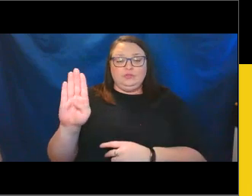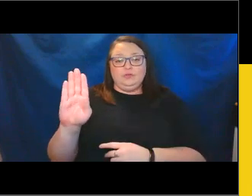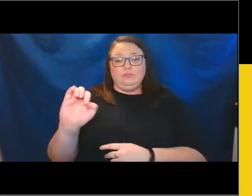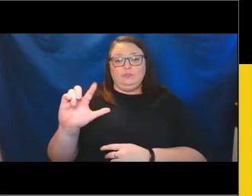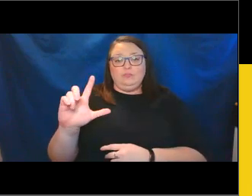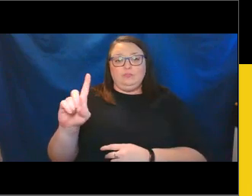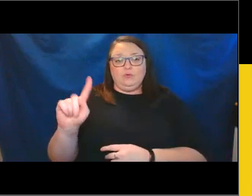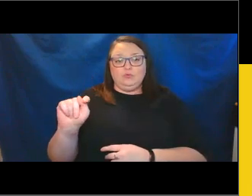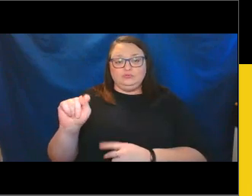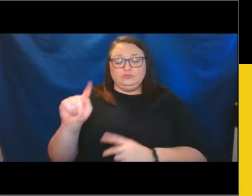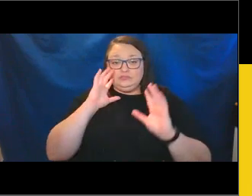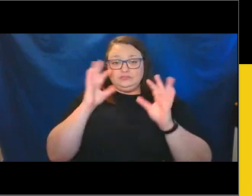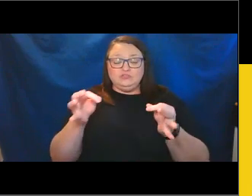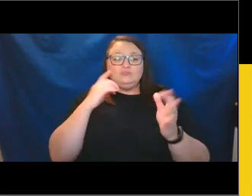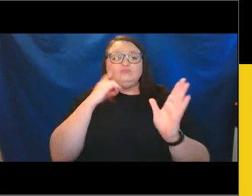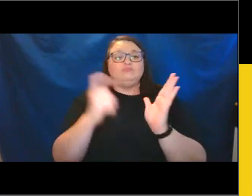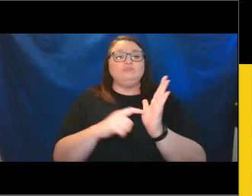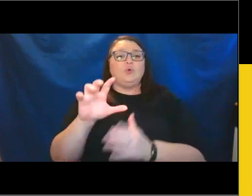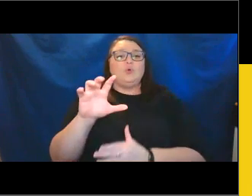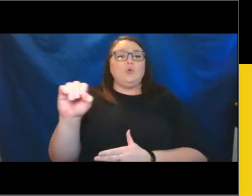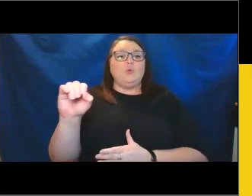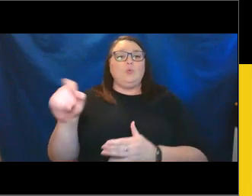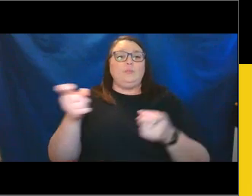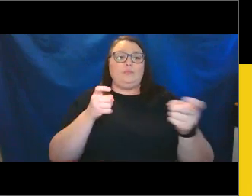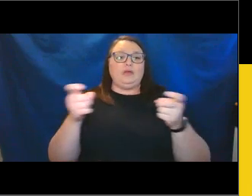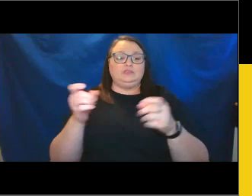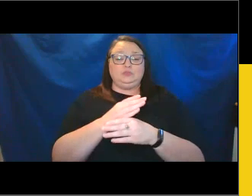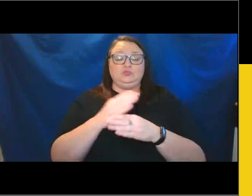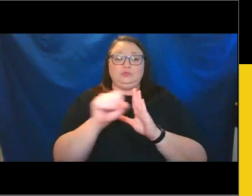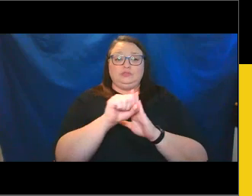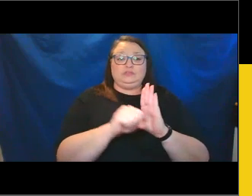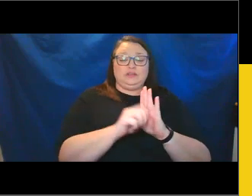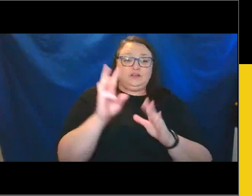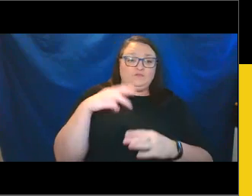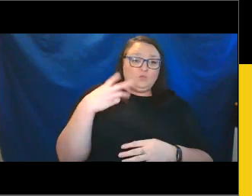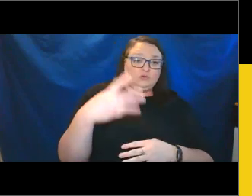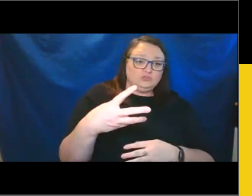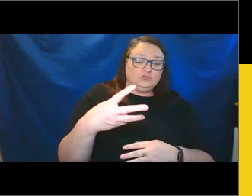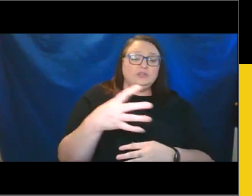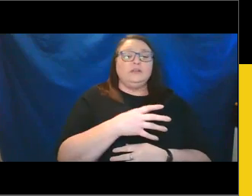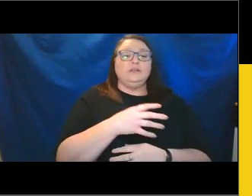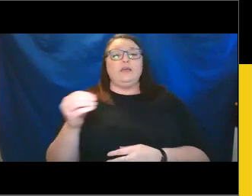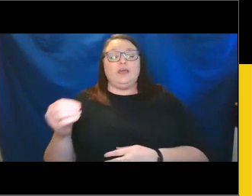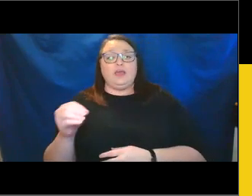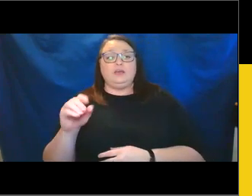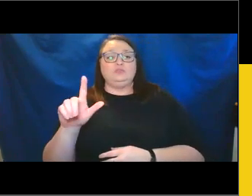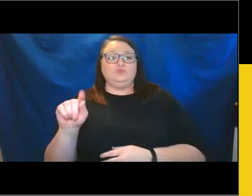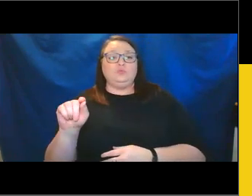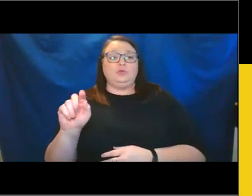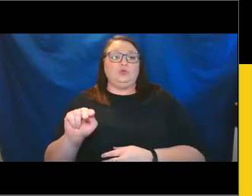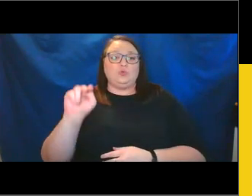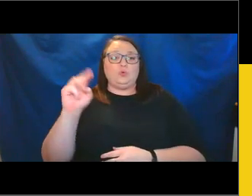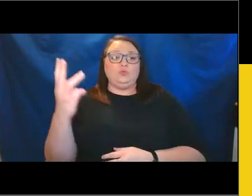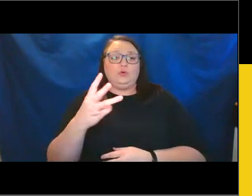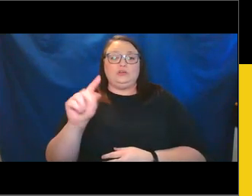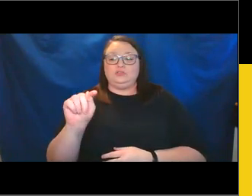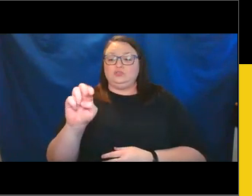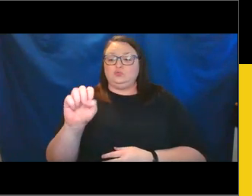recognized co-management between the state of Washington and 20 Northwest Treaty tribes